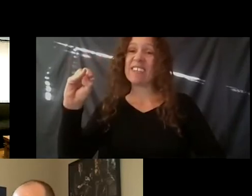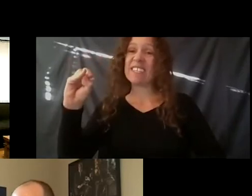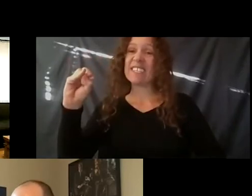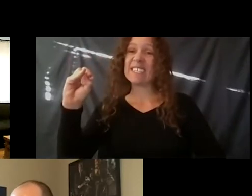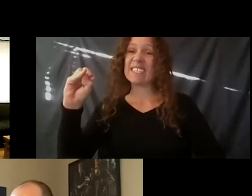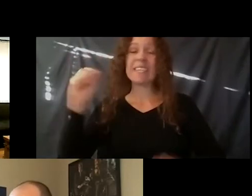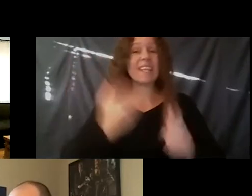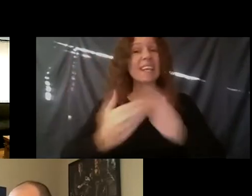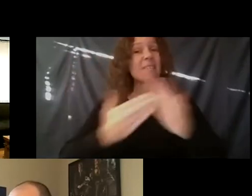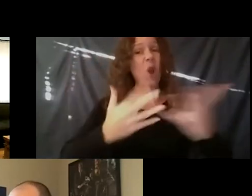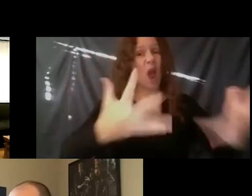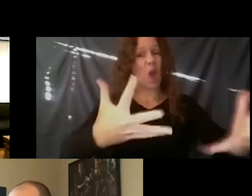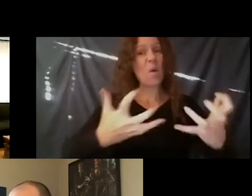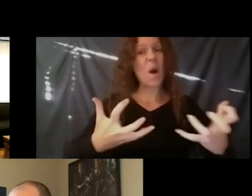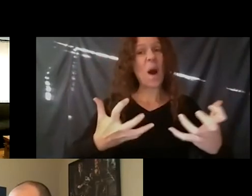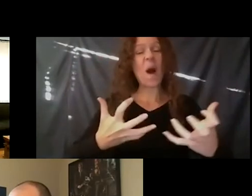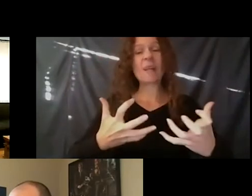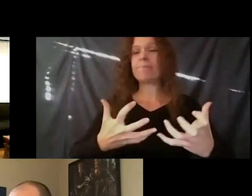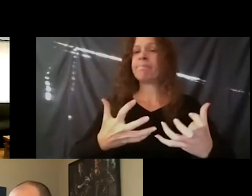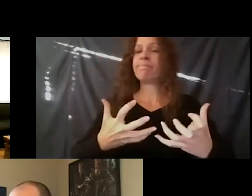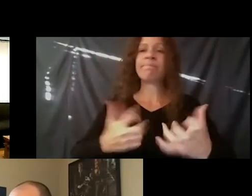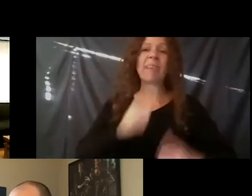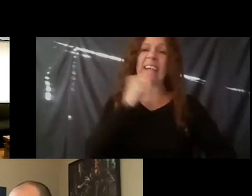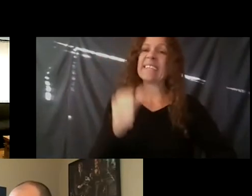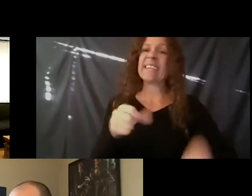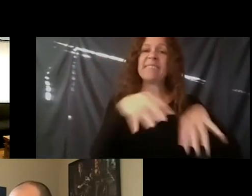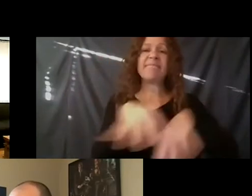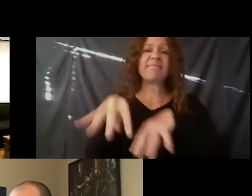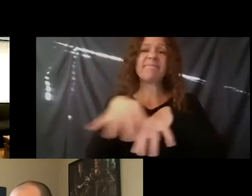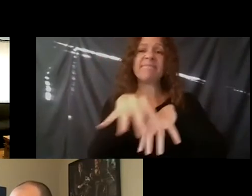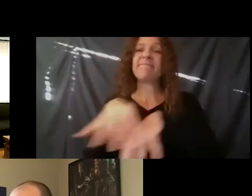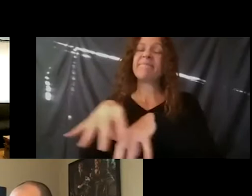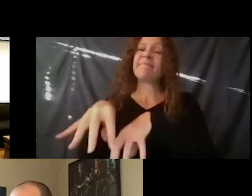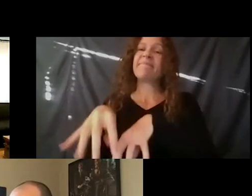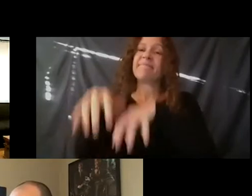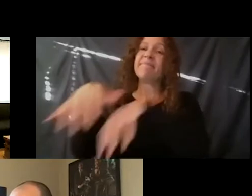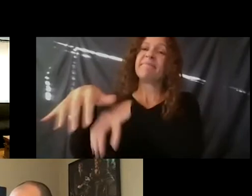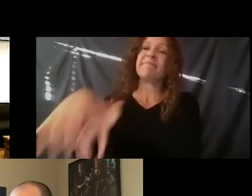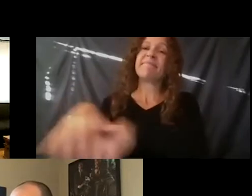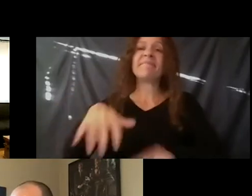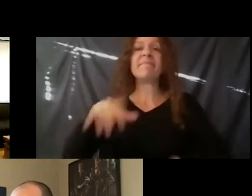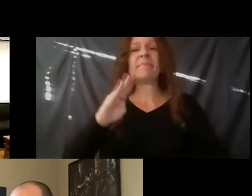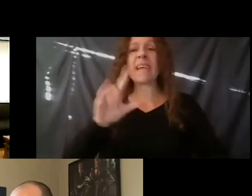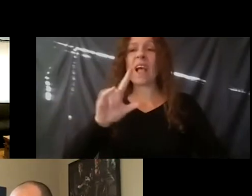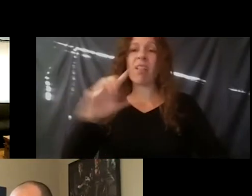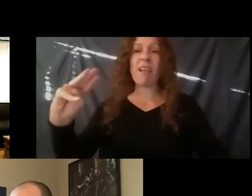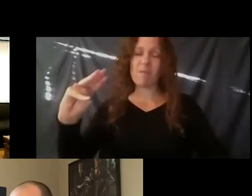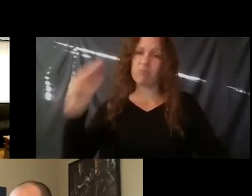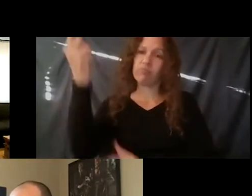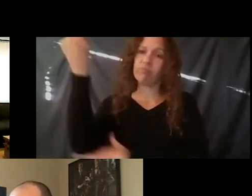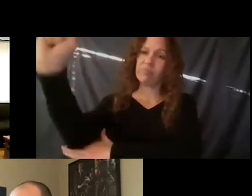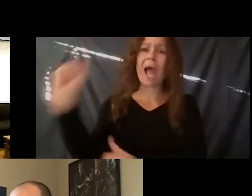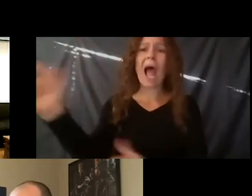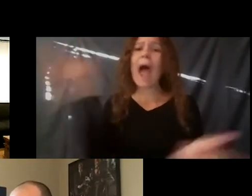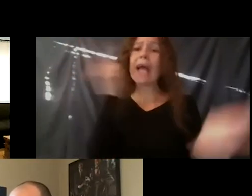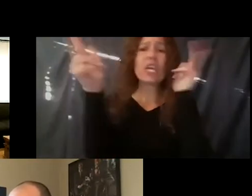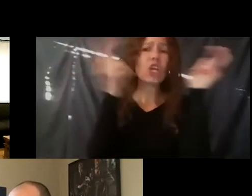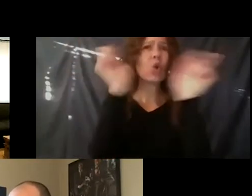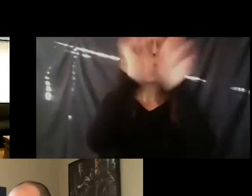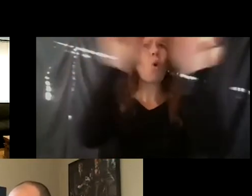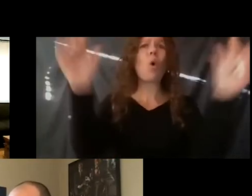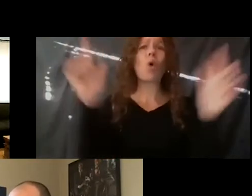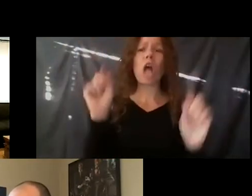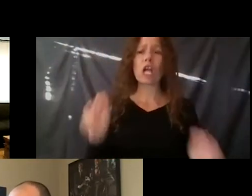did not march in the Black Lives Matter protests. I could hear them all over. And I was very struck